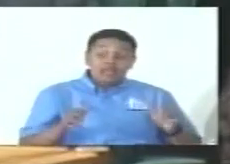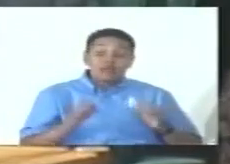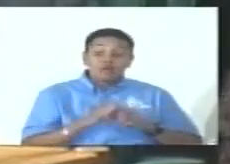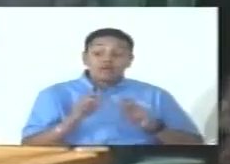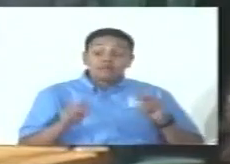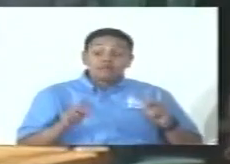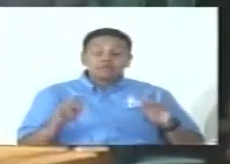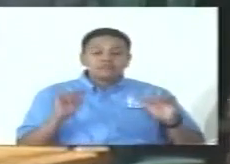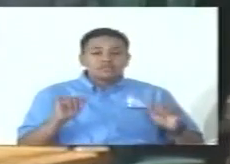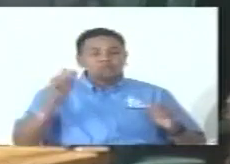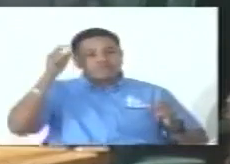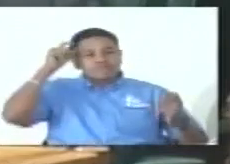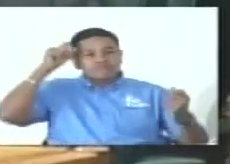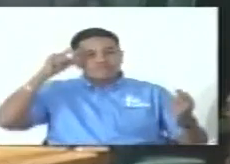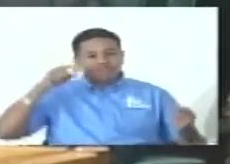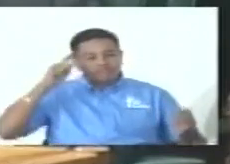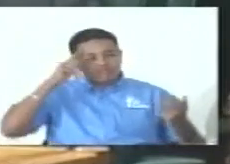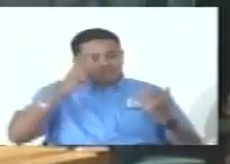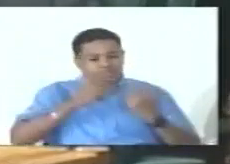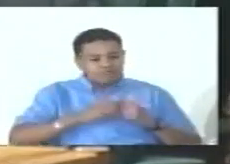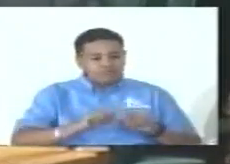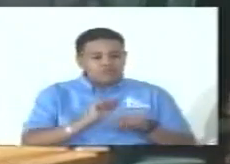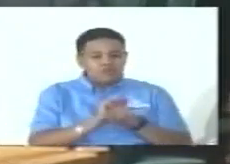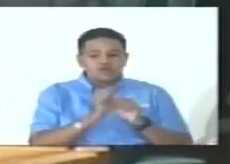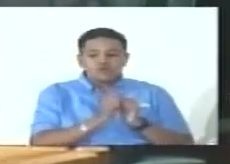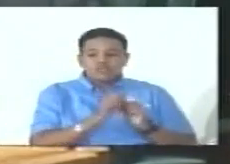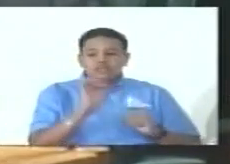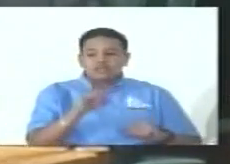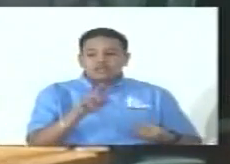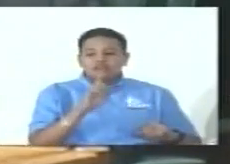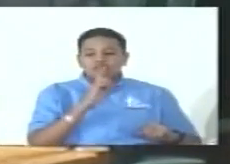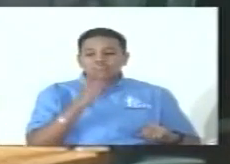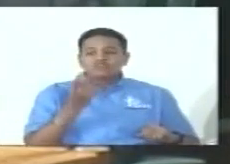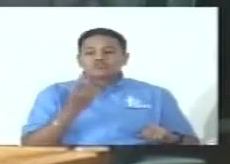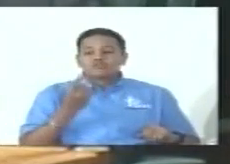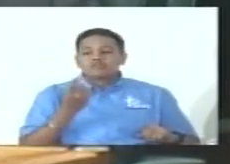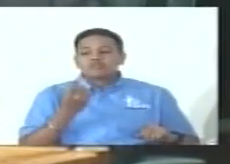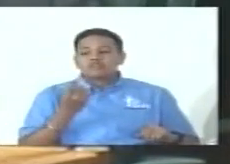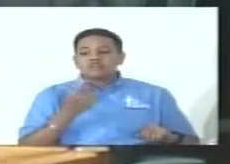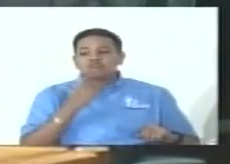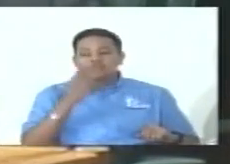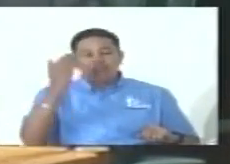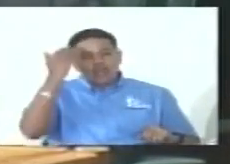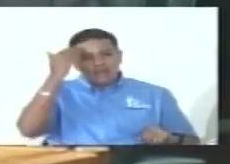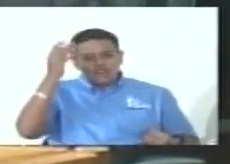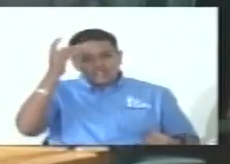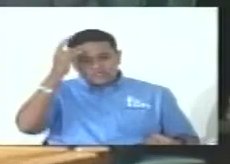the same page and it coming together. And that was something to be acknowledged.